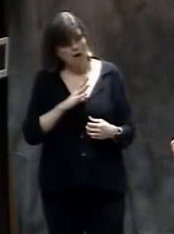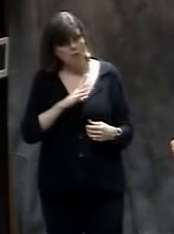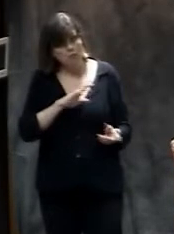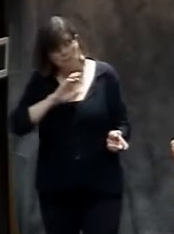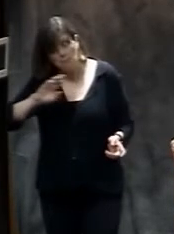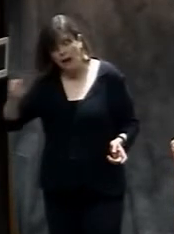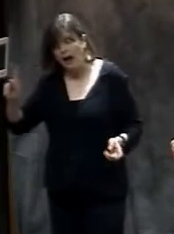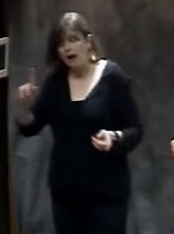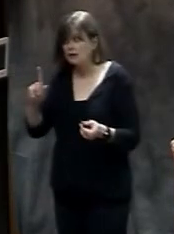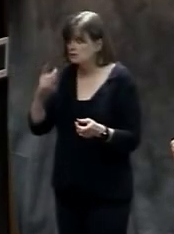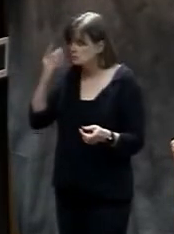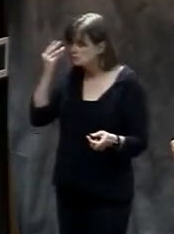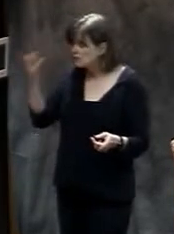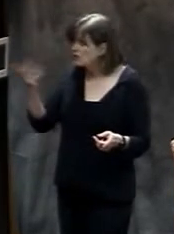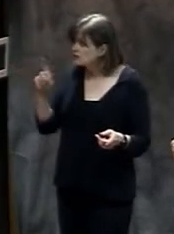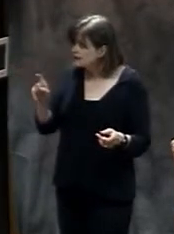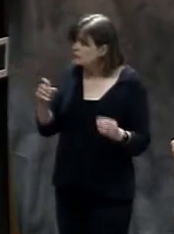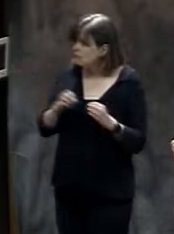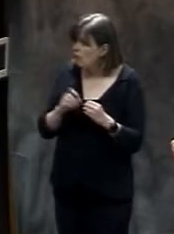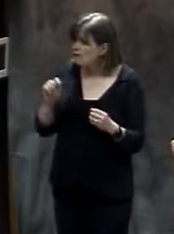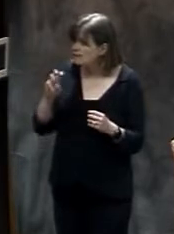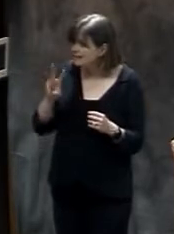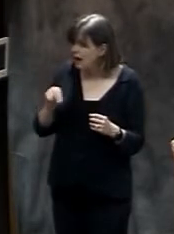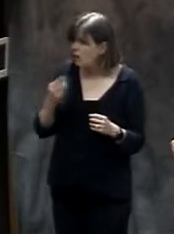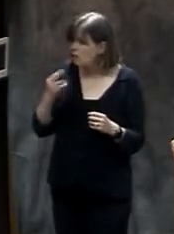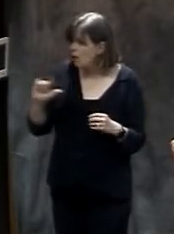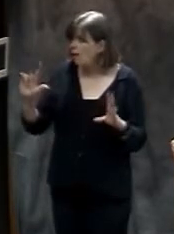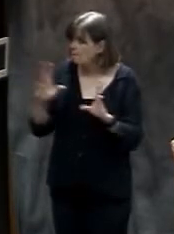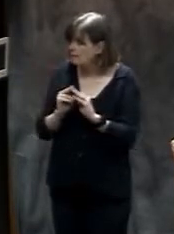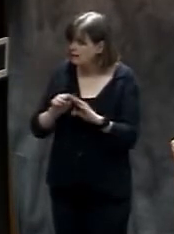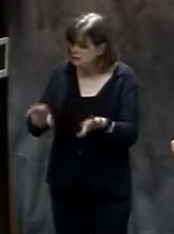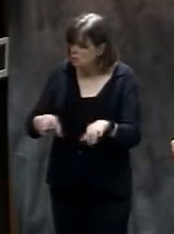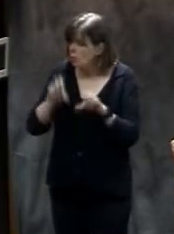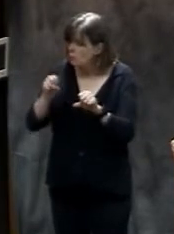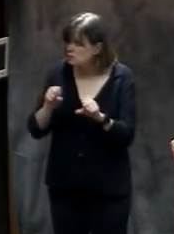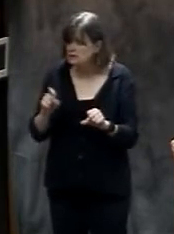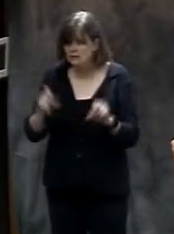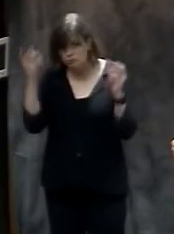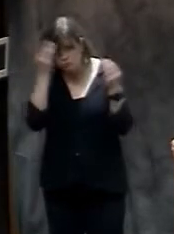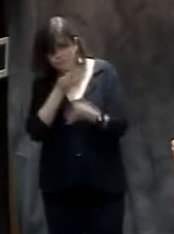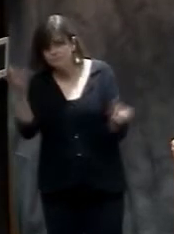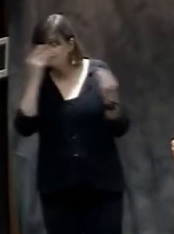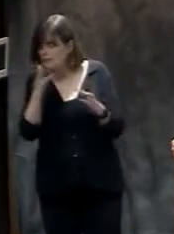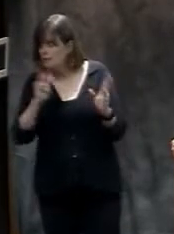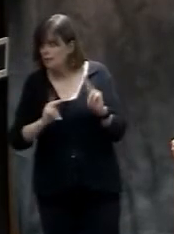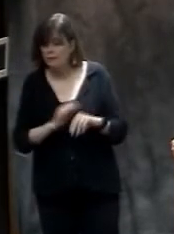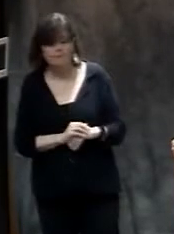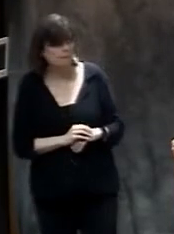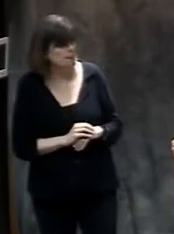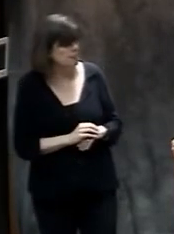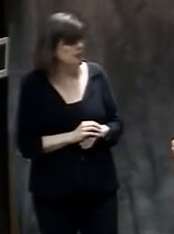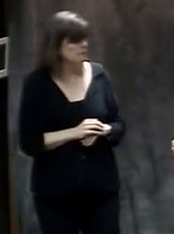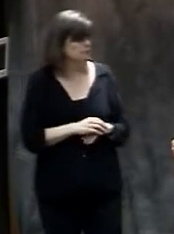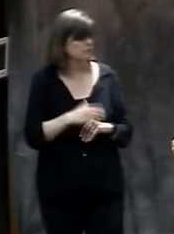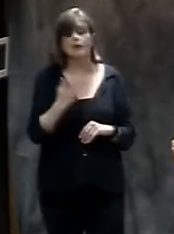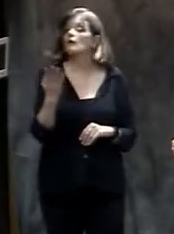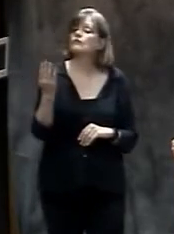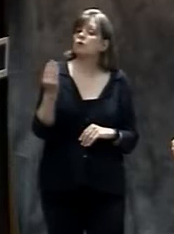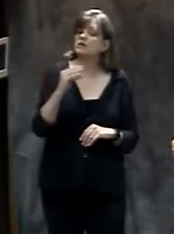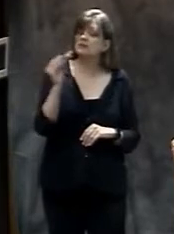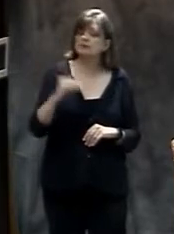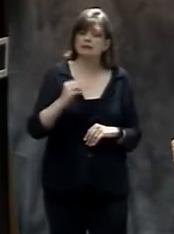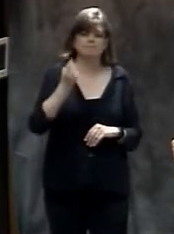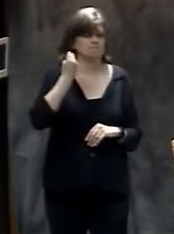say, you need to hold more town hall meetings. You need to get this information out to the public. 14% were